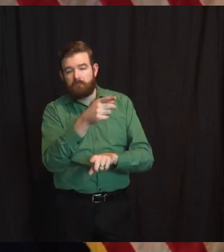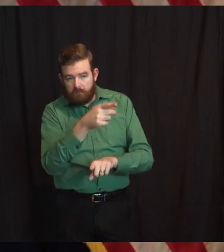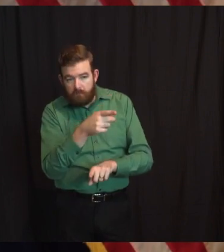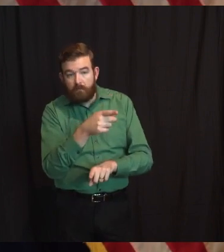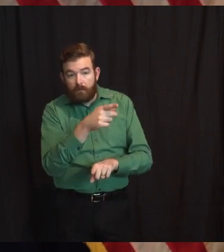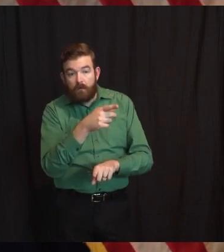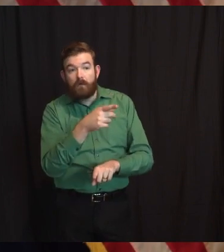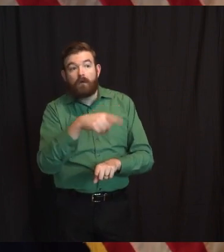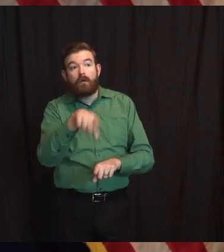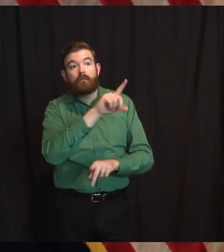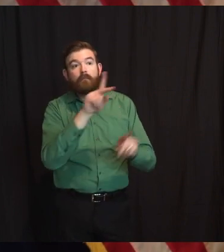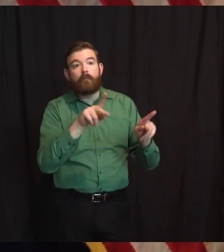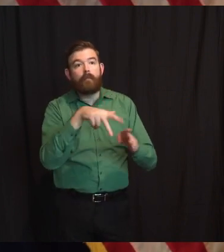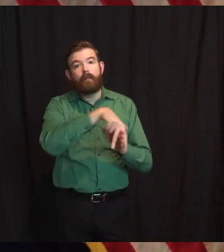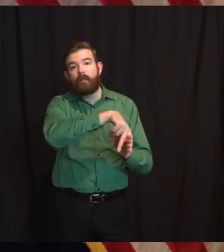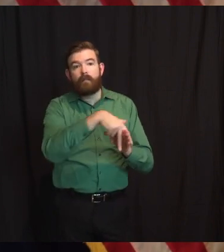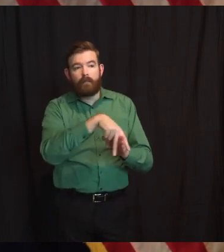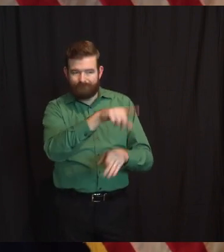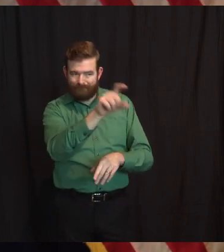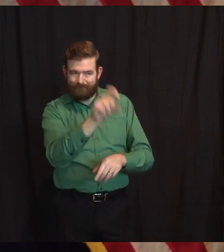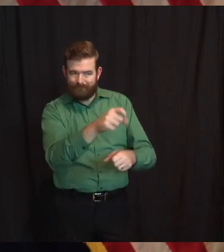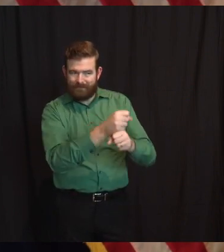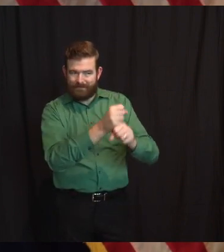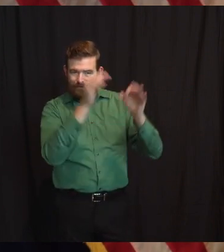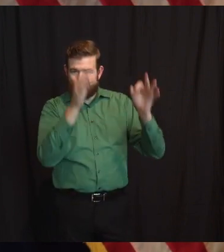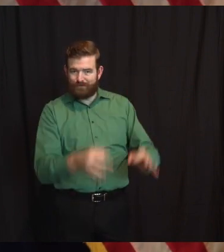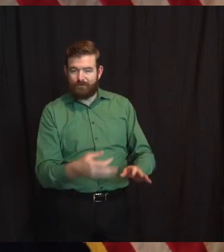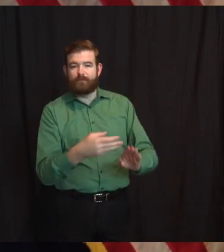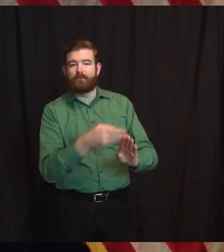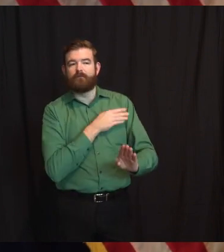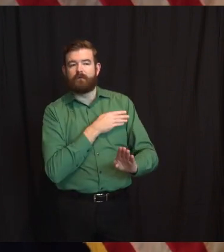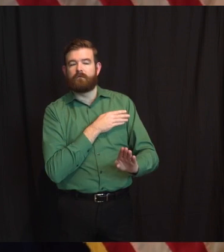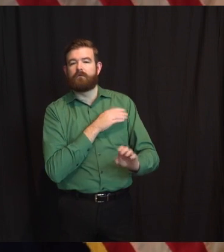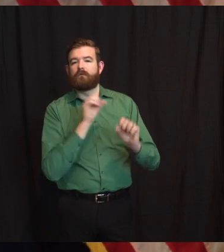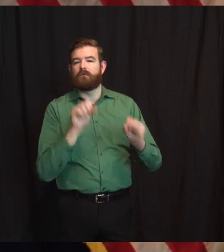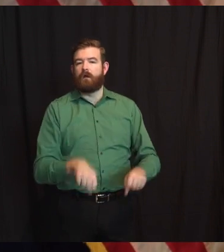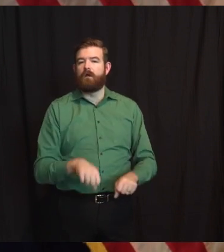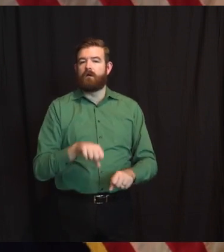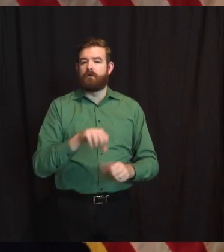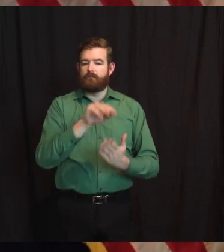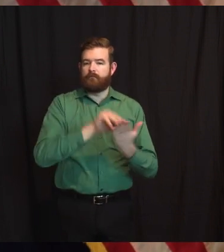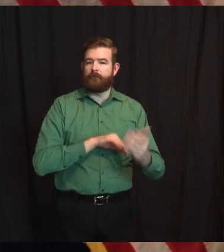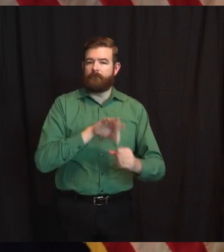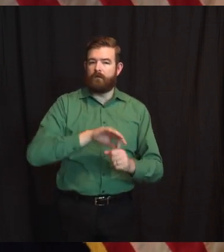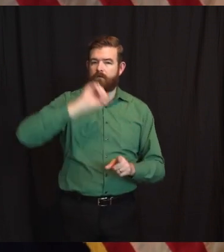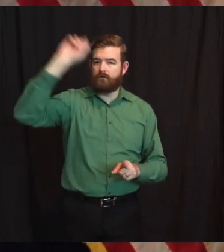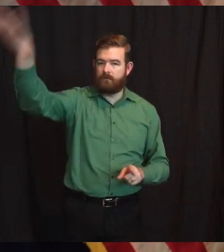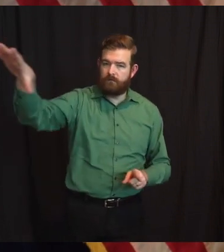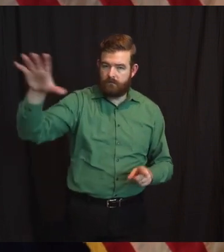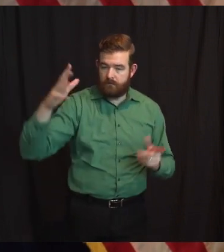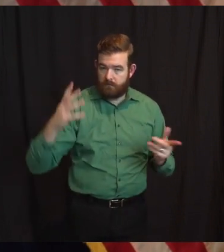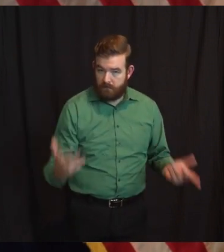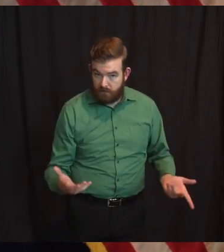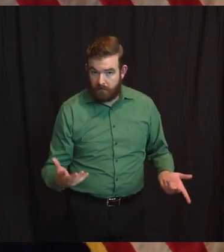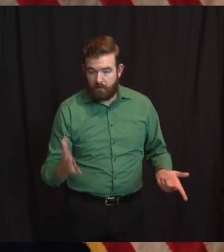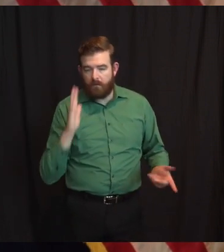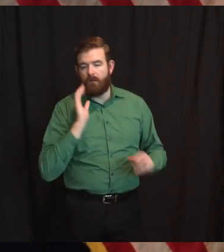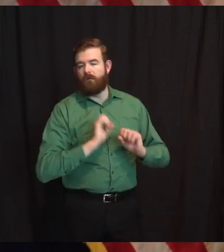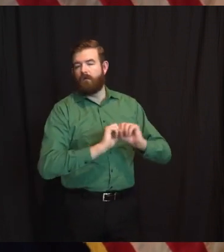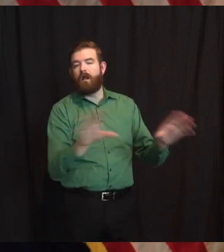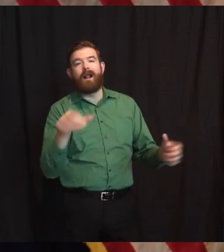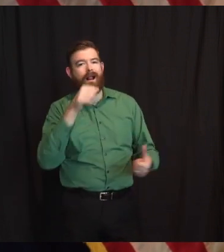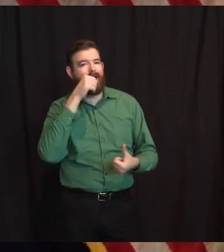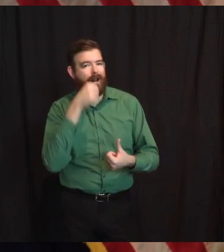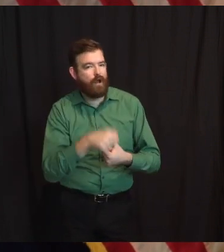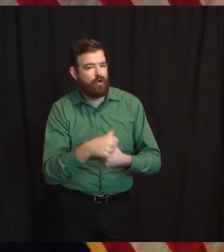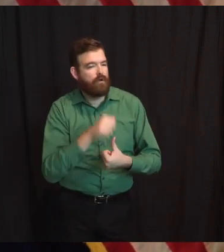you've got to make a conscious decision, which avenue am I going to go down? Polling places will be up to the clerks within the county. We've